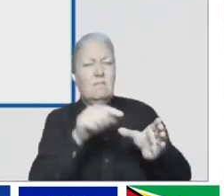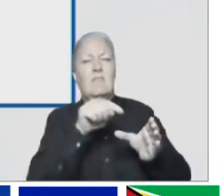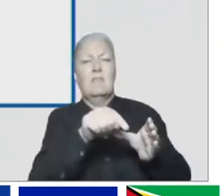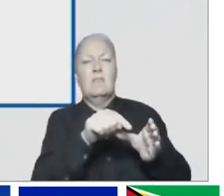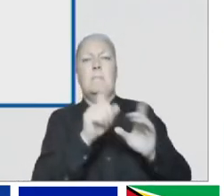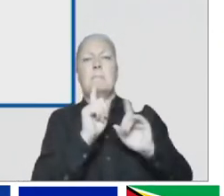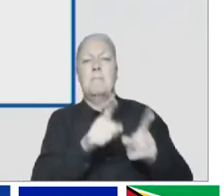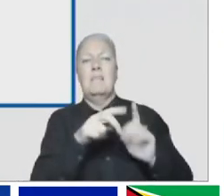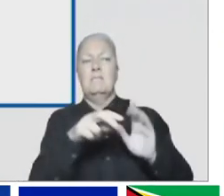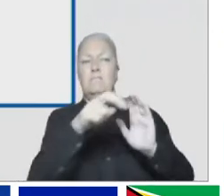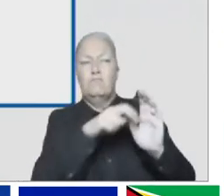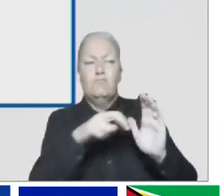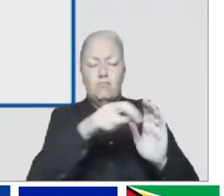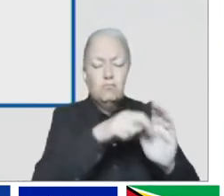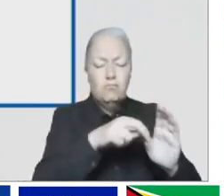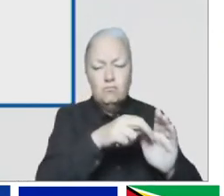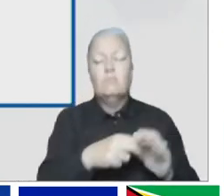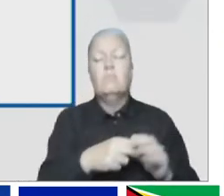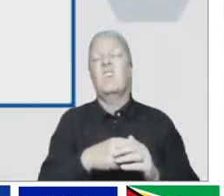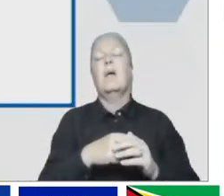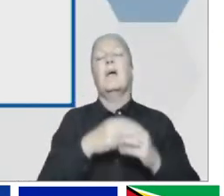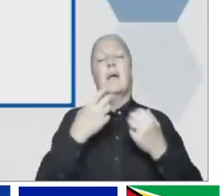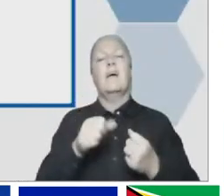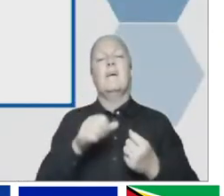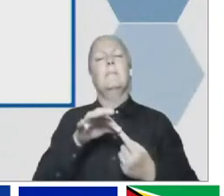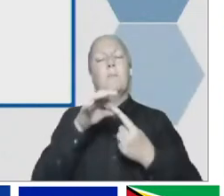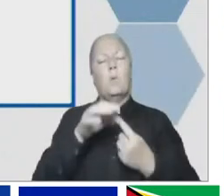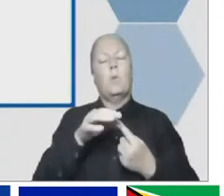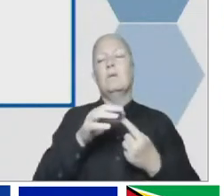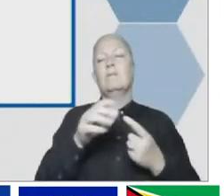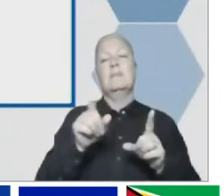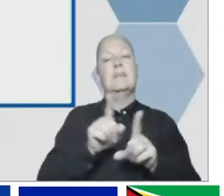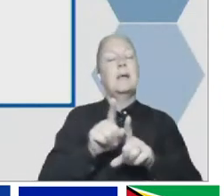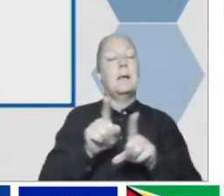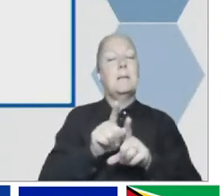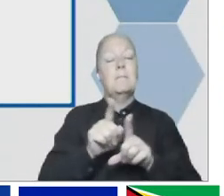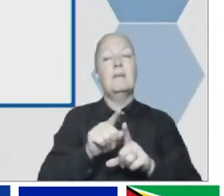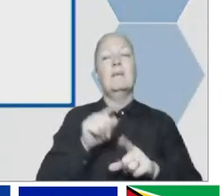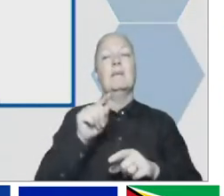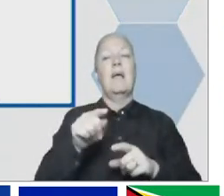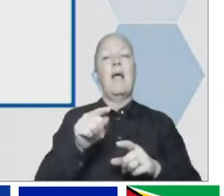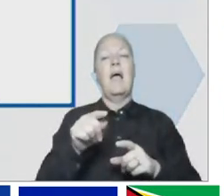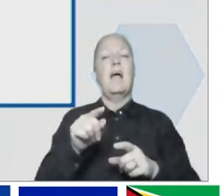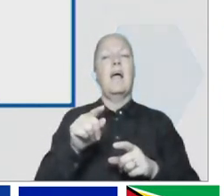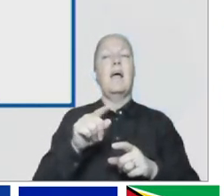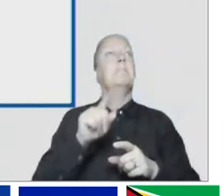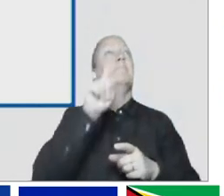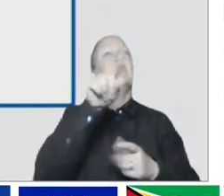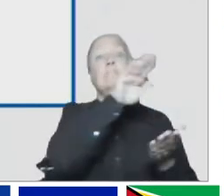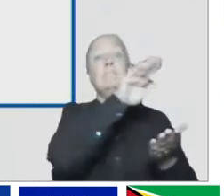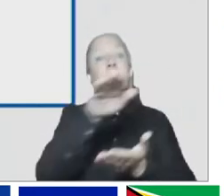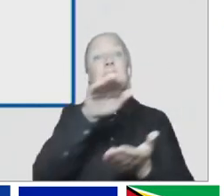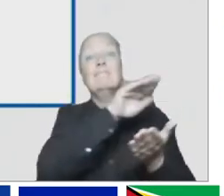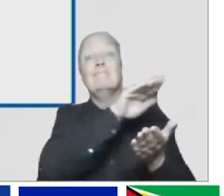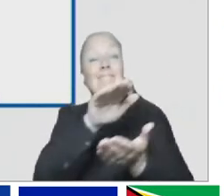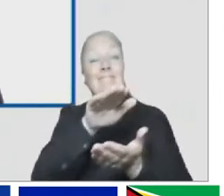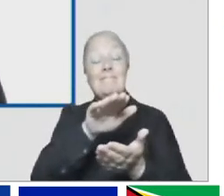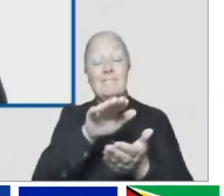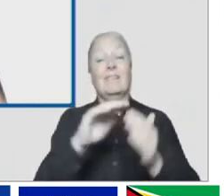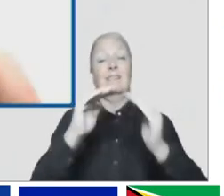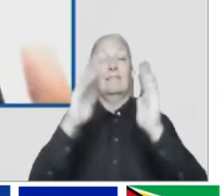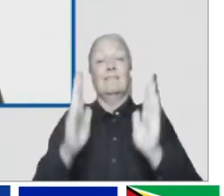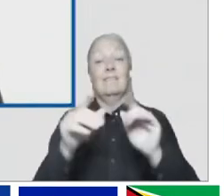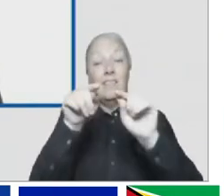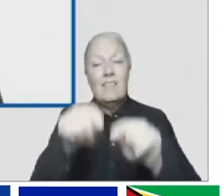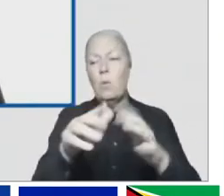critical facilities, such as the distribution centers managed by our civil society organizations. So extensive use.